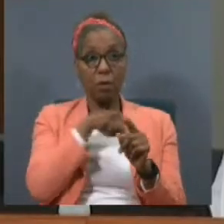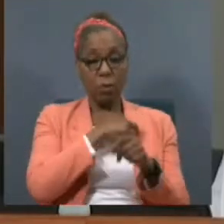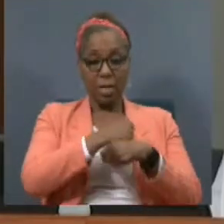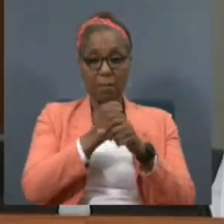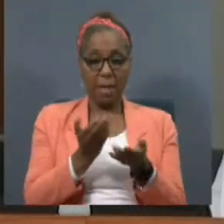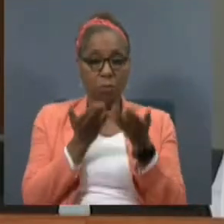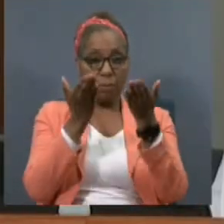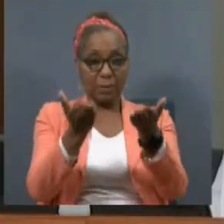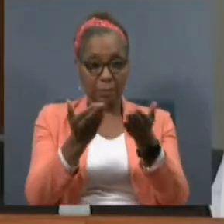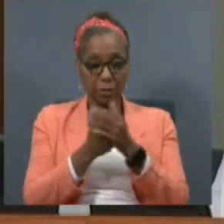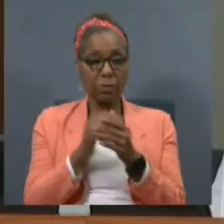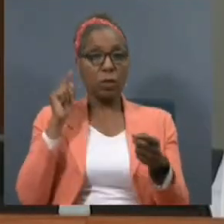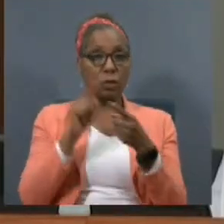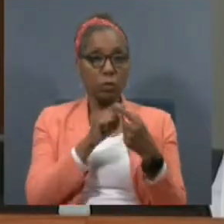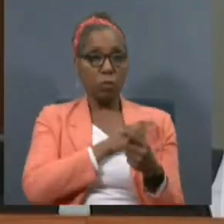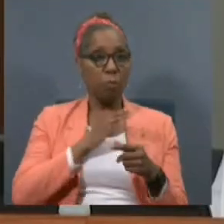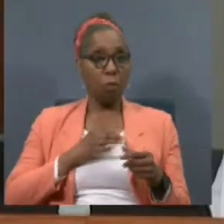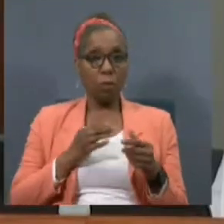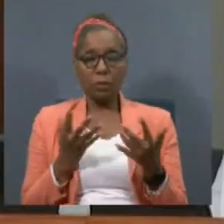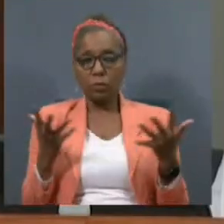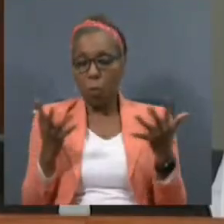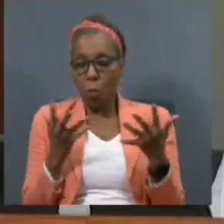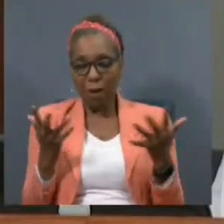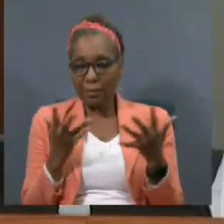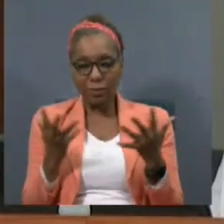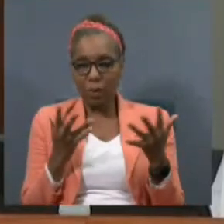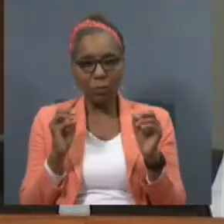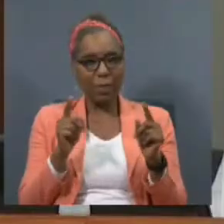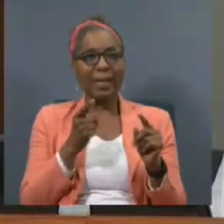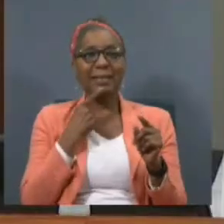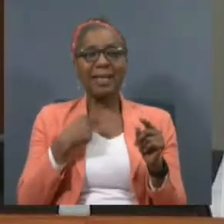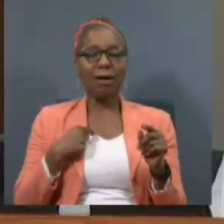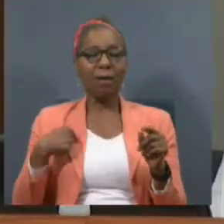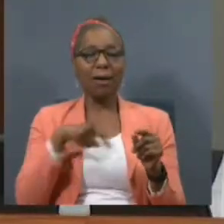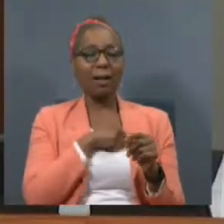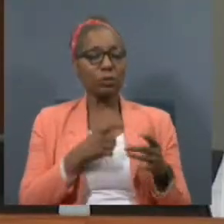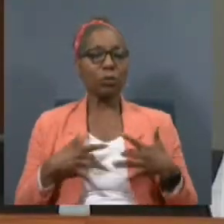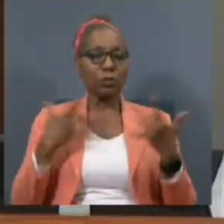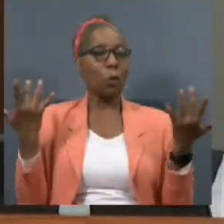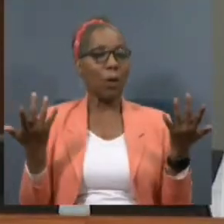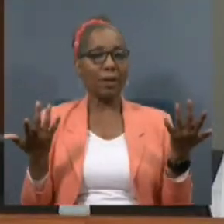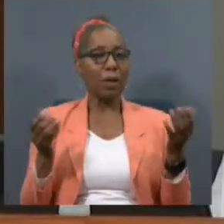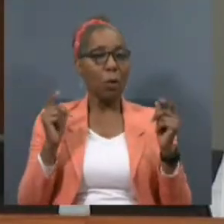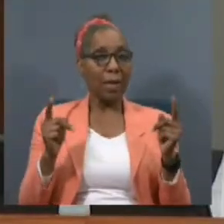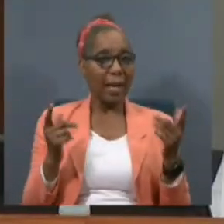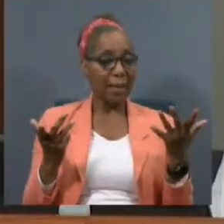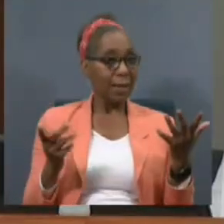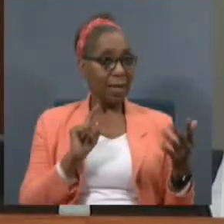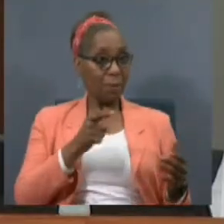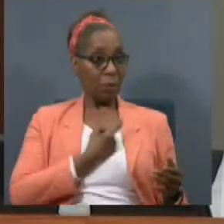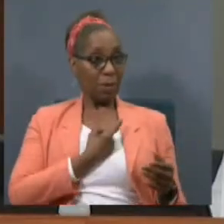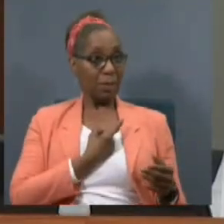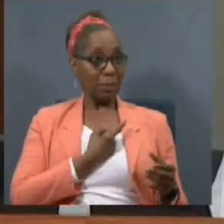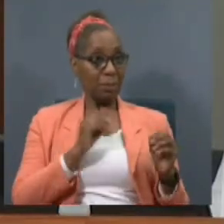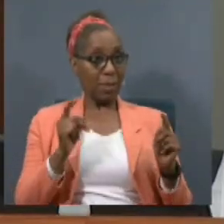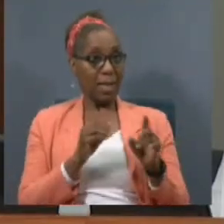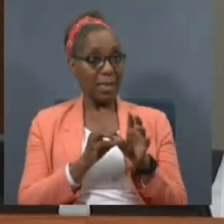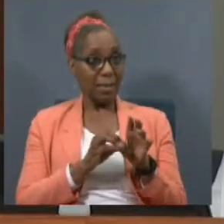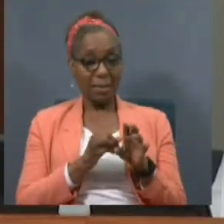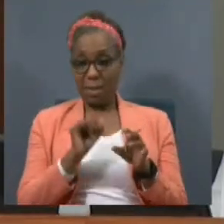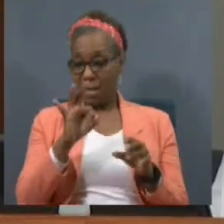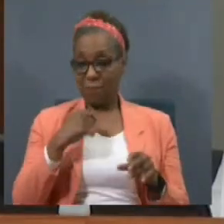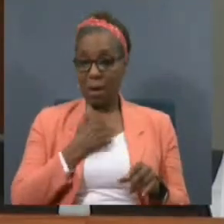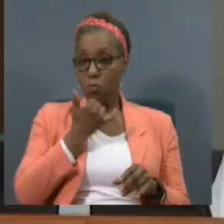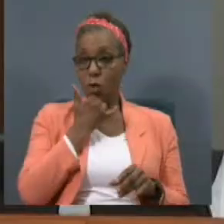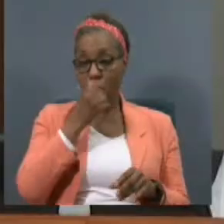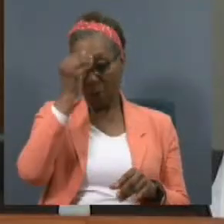board. So what's, just tell me what's going on, guys. I mean, I mean, if one of the commissioners wants to call me out here, if I'm wrong,